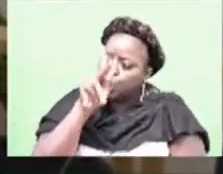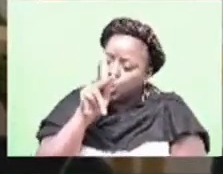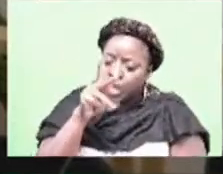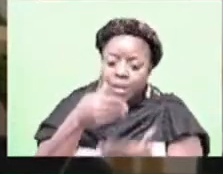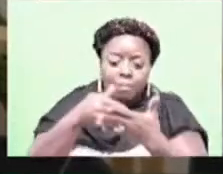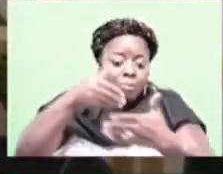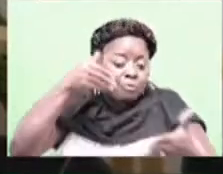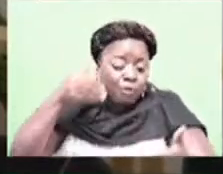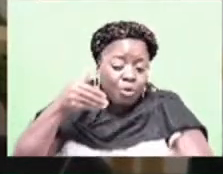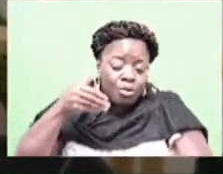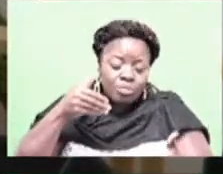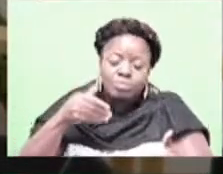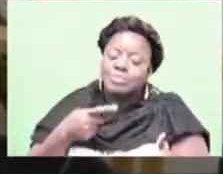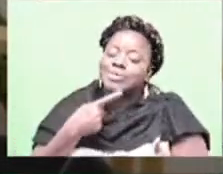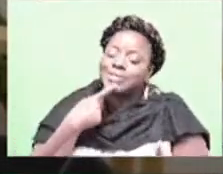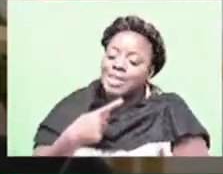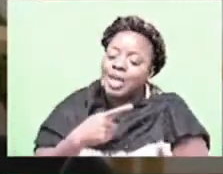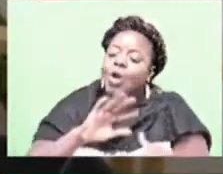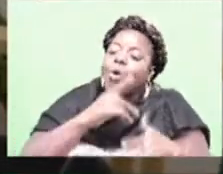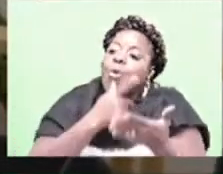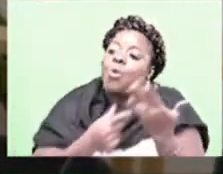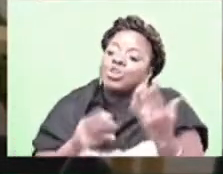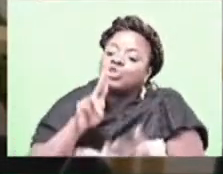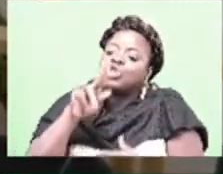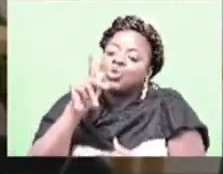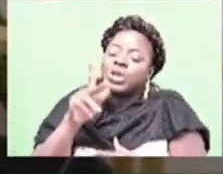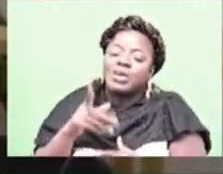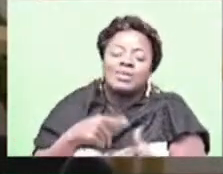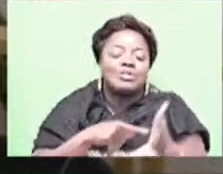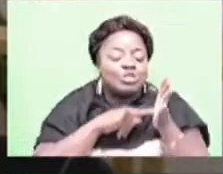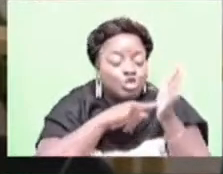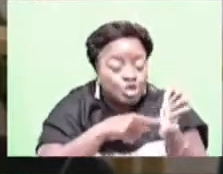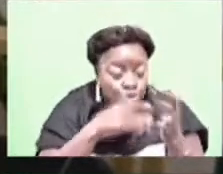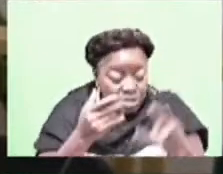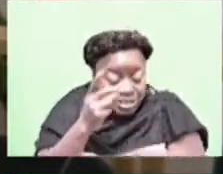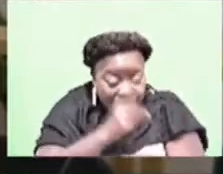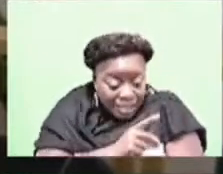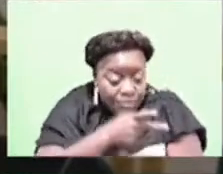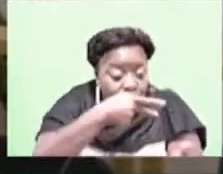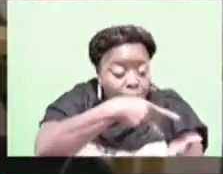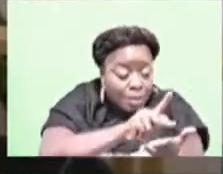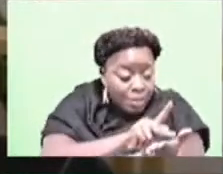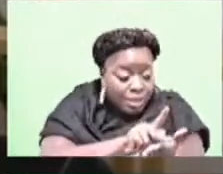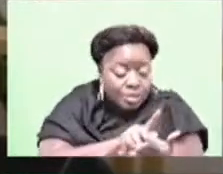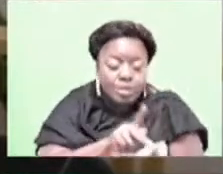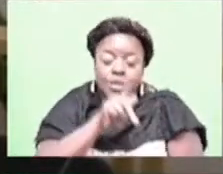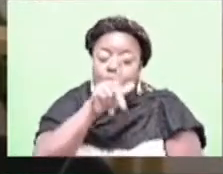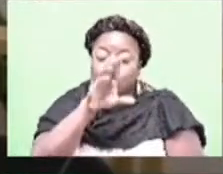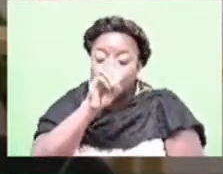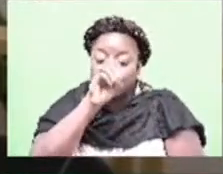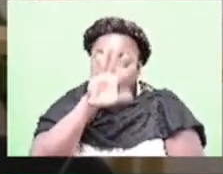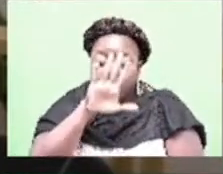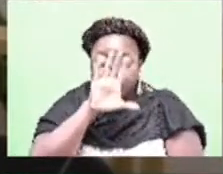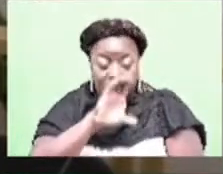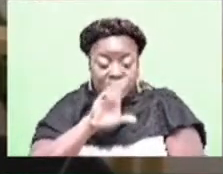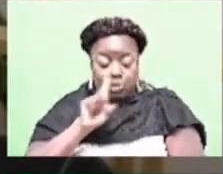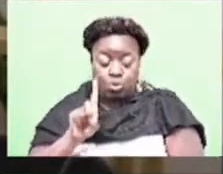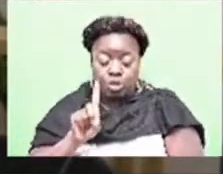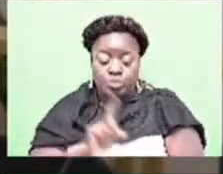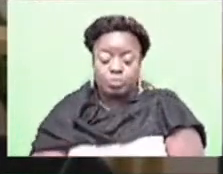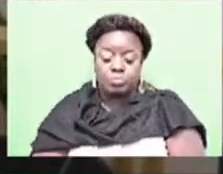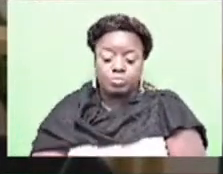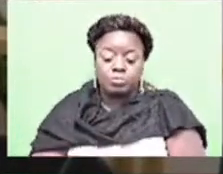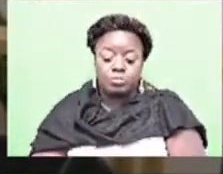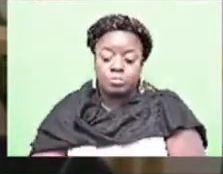the method that they will use, as we are identifying in terms of our payments, 105C1, when they look